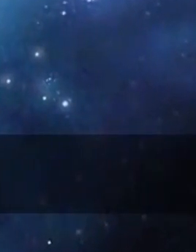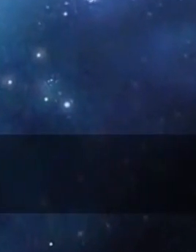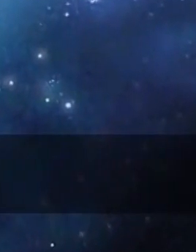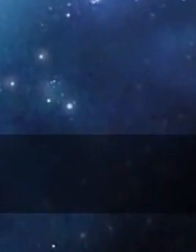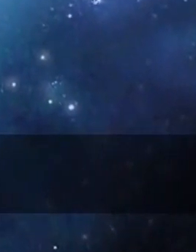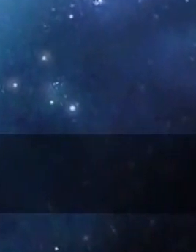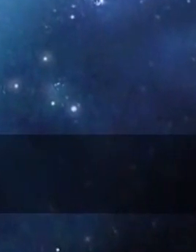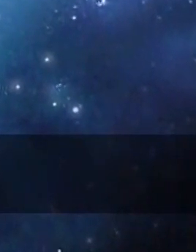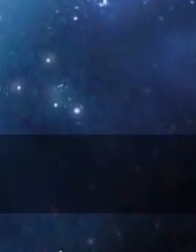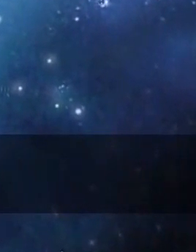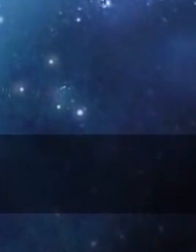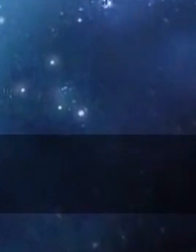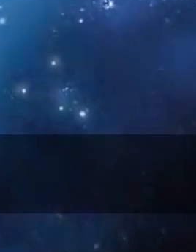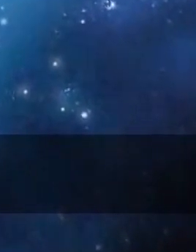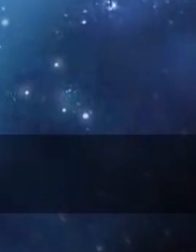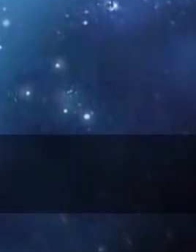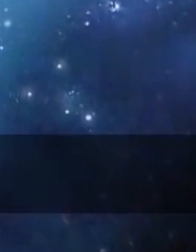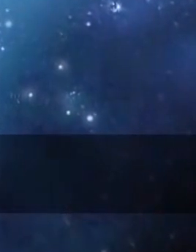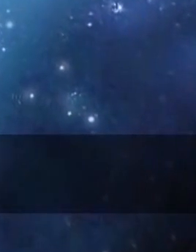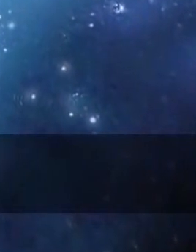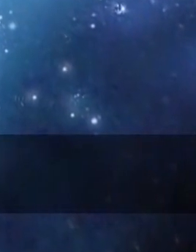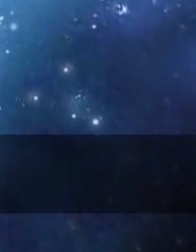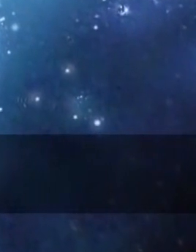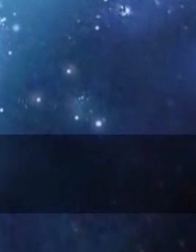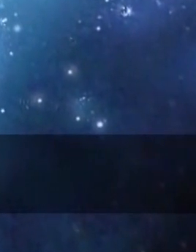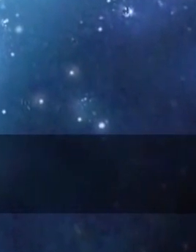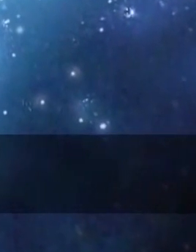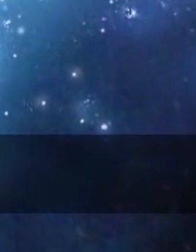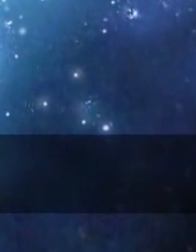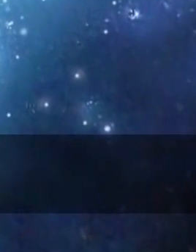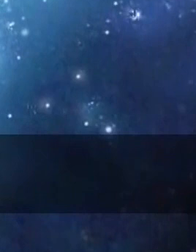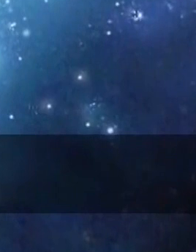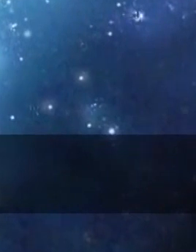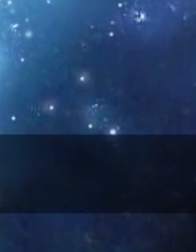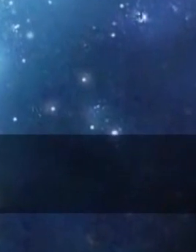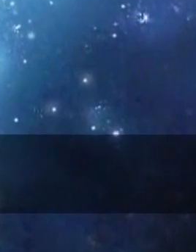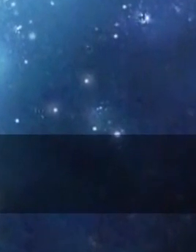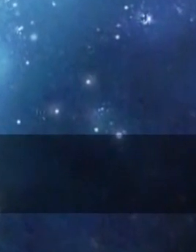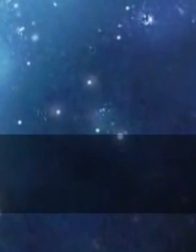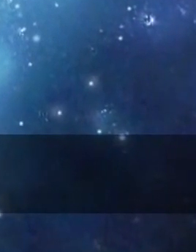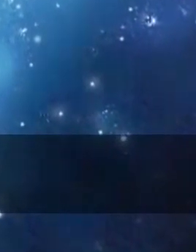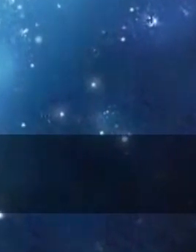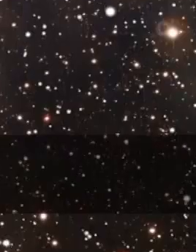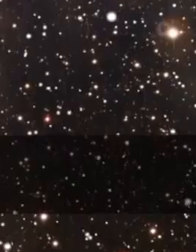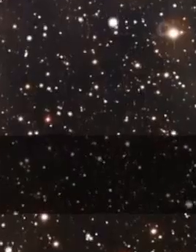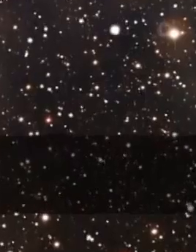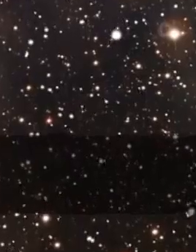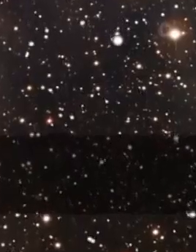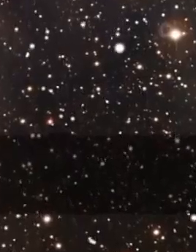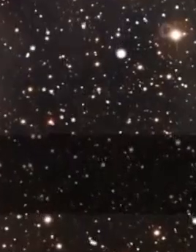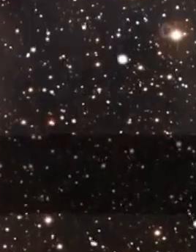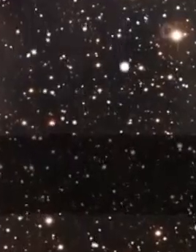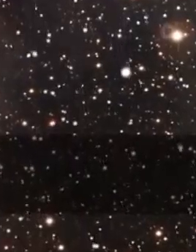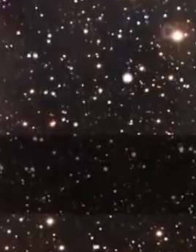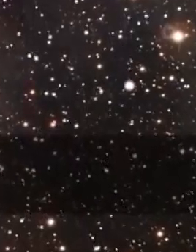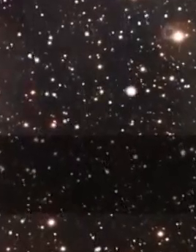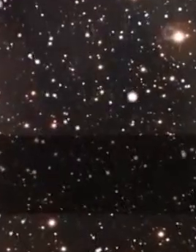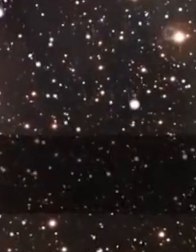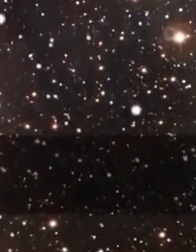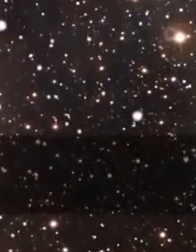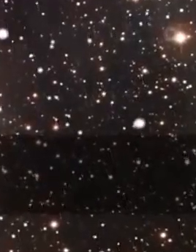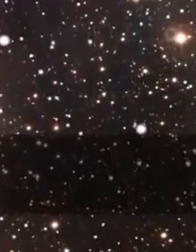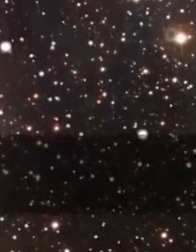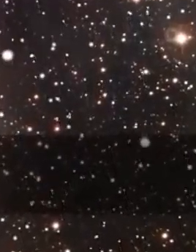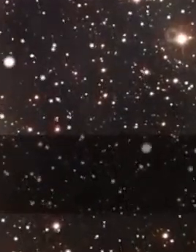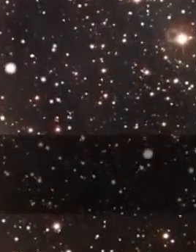These massive, brilliant objects were the creators of the first heavy elements in history, elements that are necessary